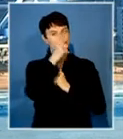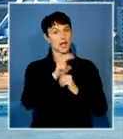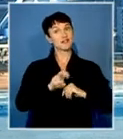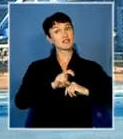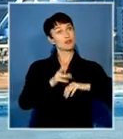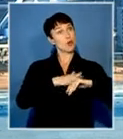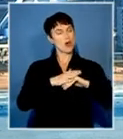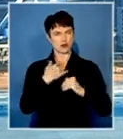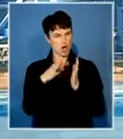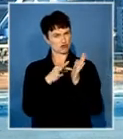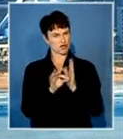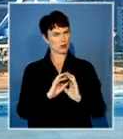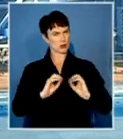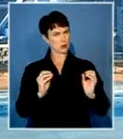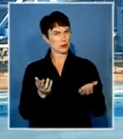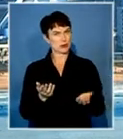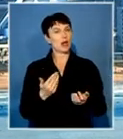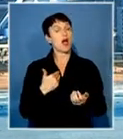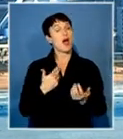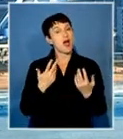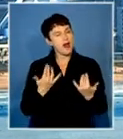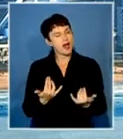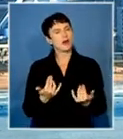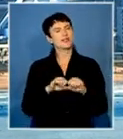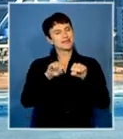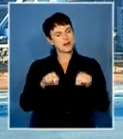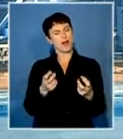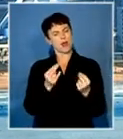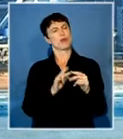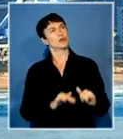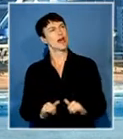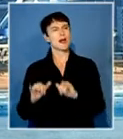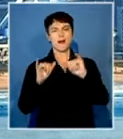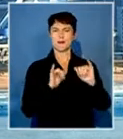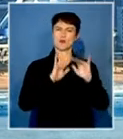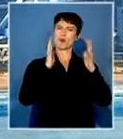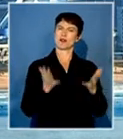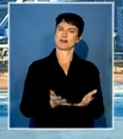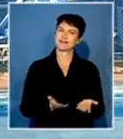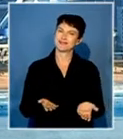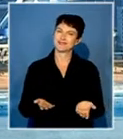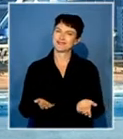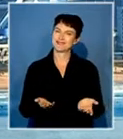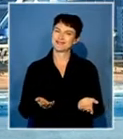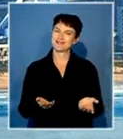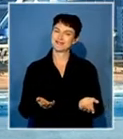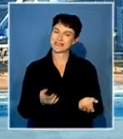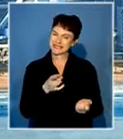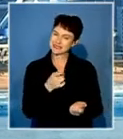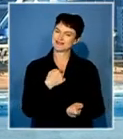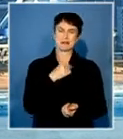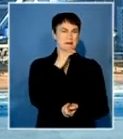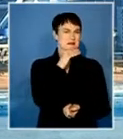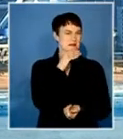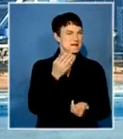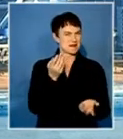increasing their investments. We're introducing a system which will apply to everybody, not just to some. And I think this is what we're talking